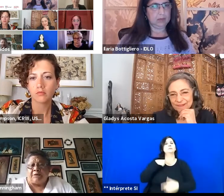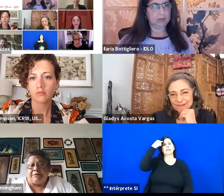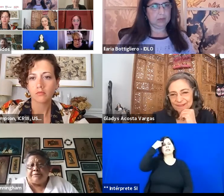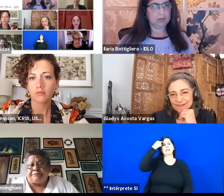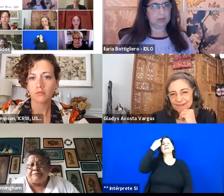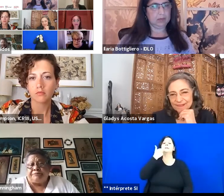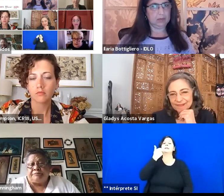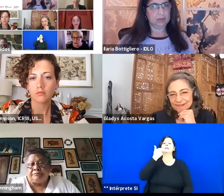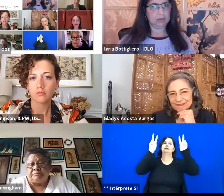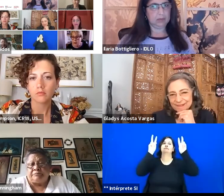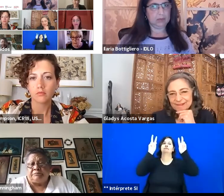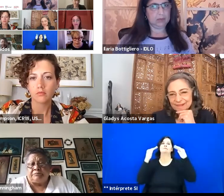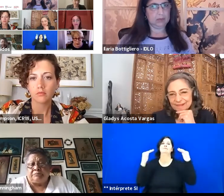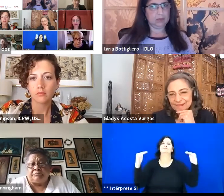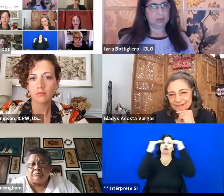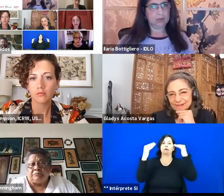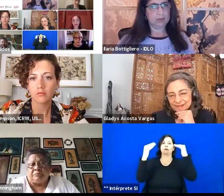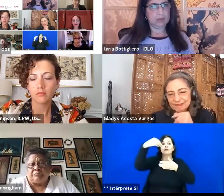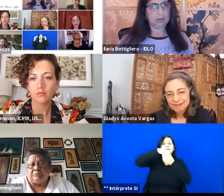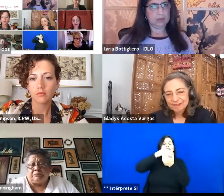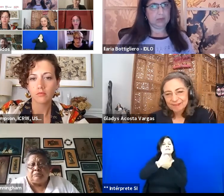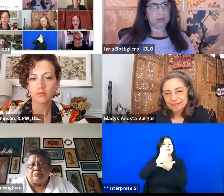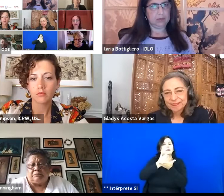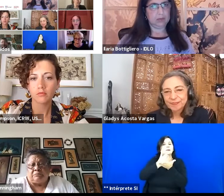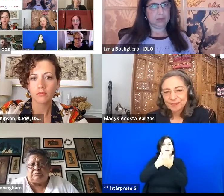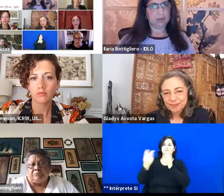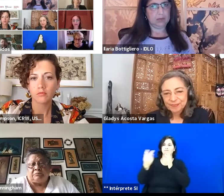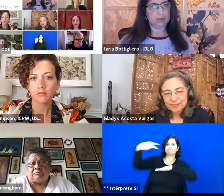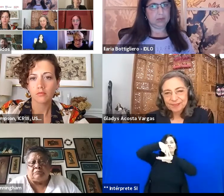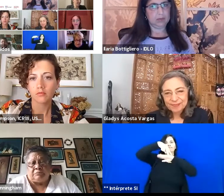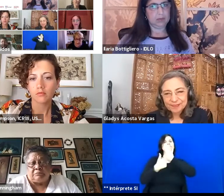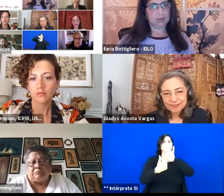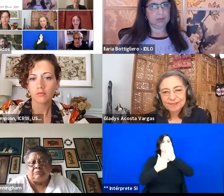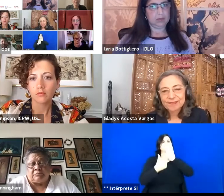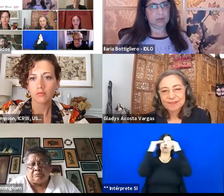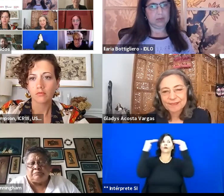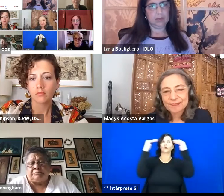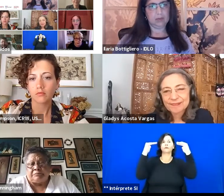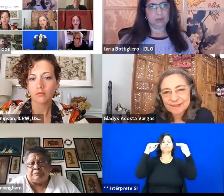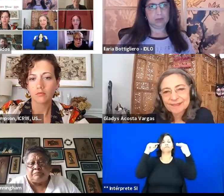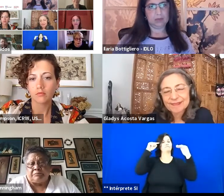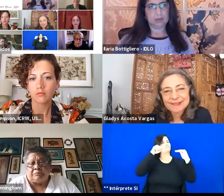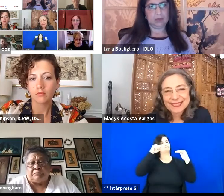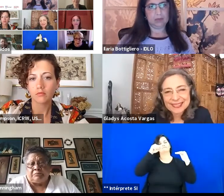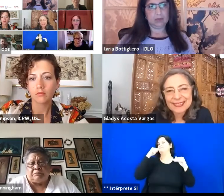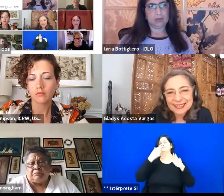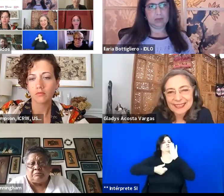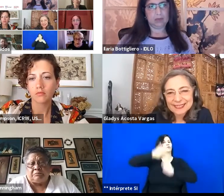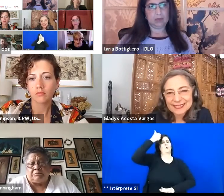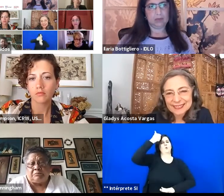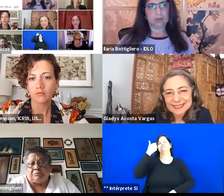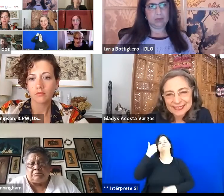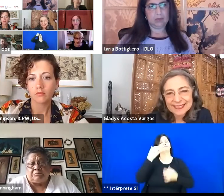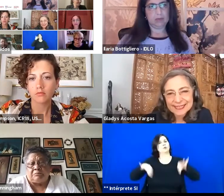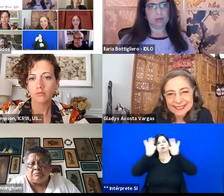with the COVID vaccine, which is one of the deepest inequalities. Just coming back from Peru to the US, I'm